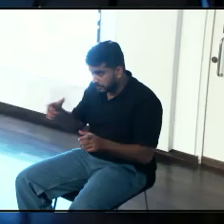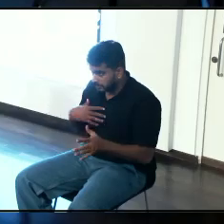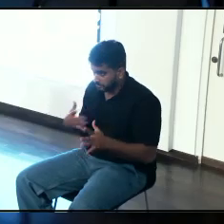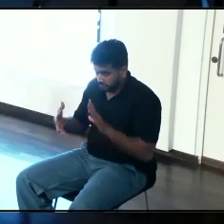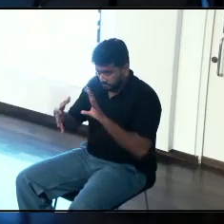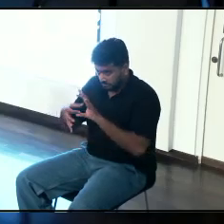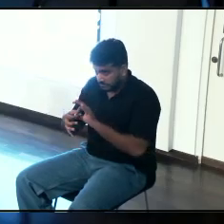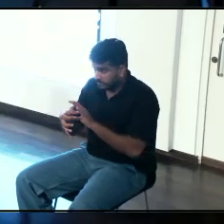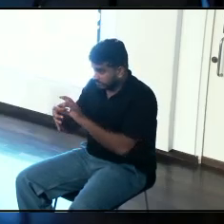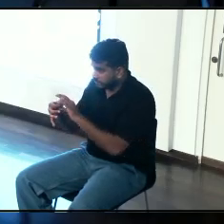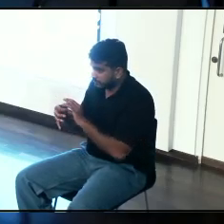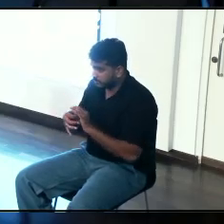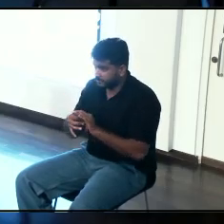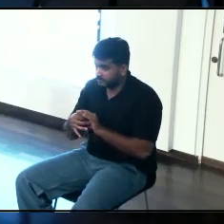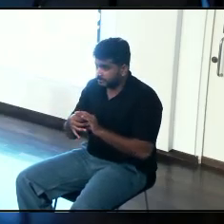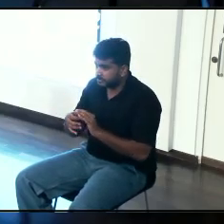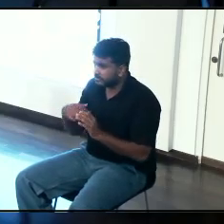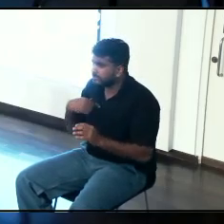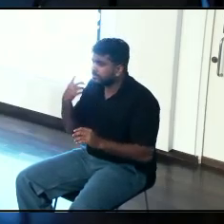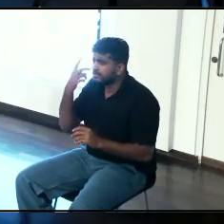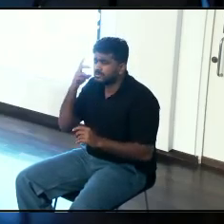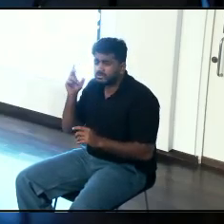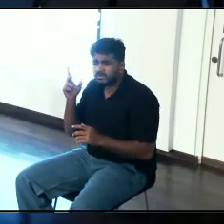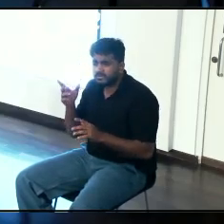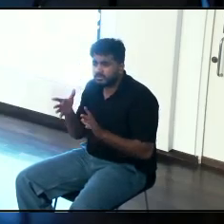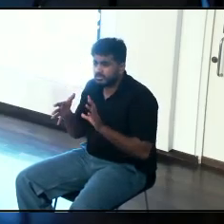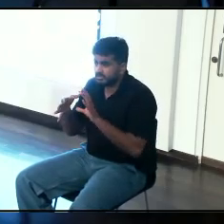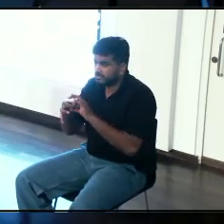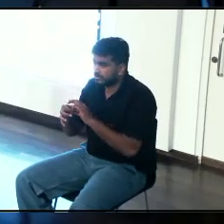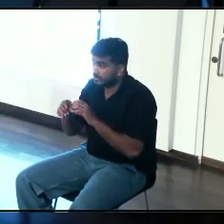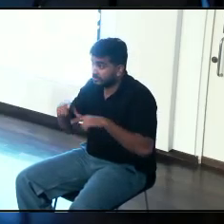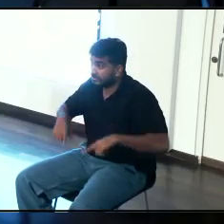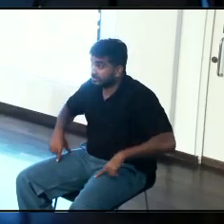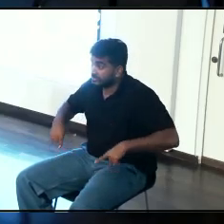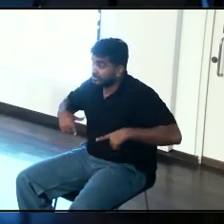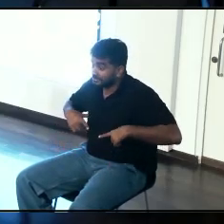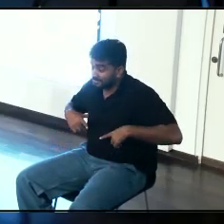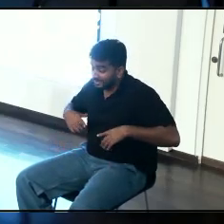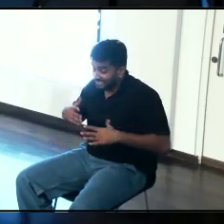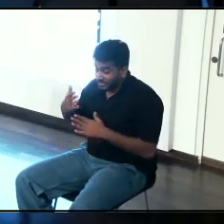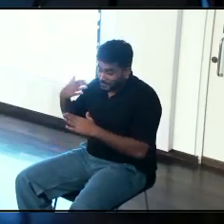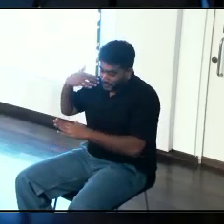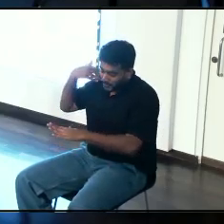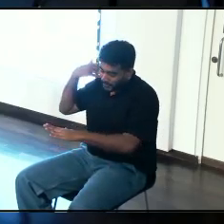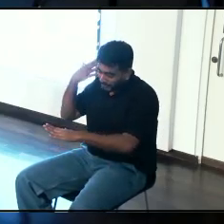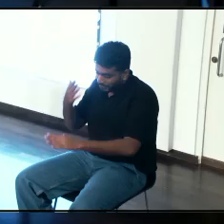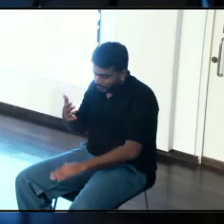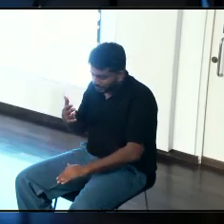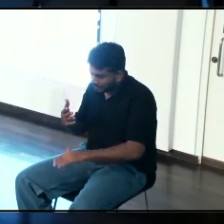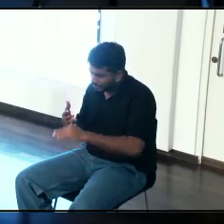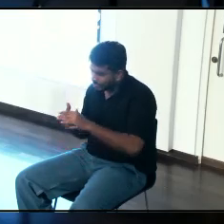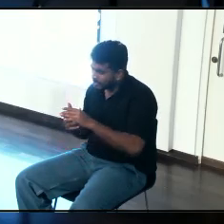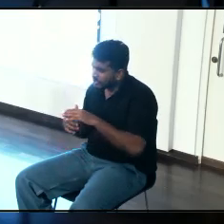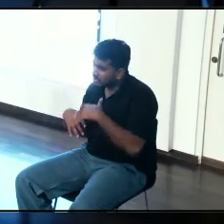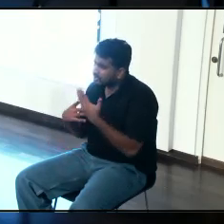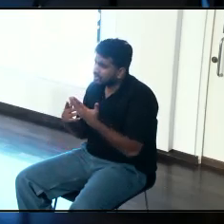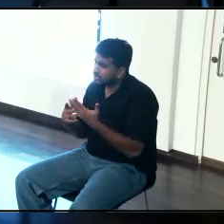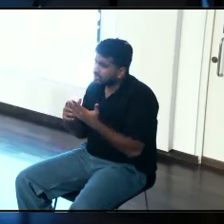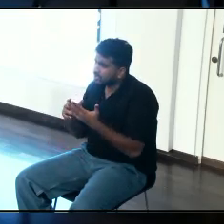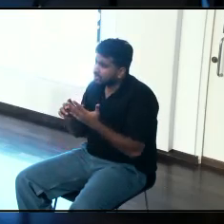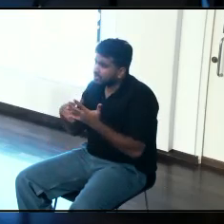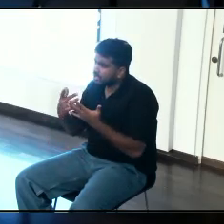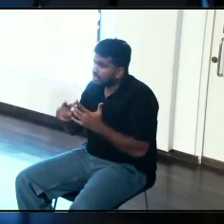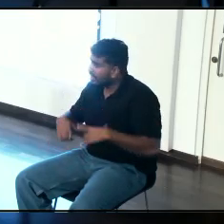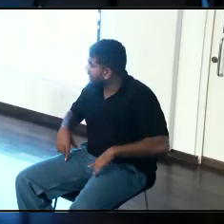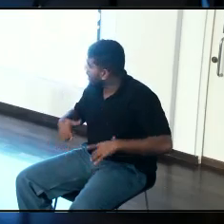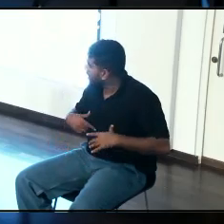and all that, I thought the connect is about the life that they've lived there. But what is the connect with the architecture as